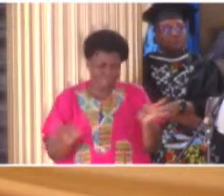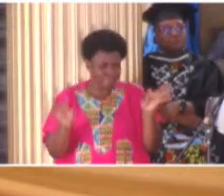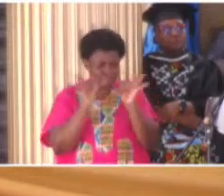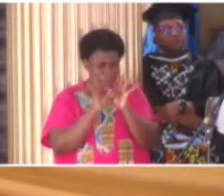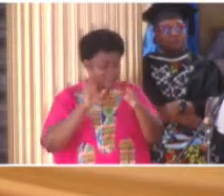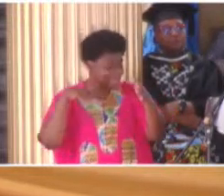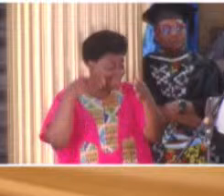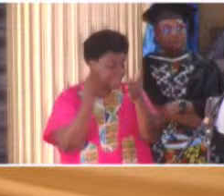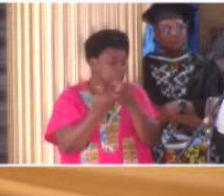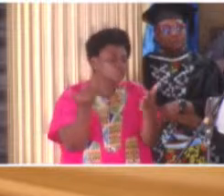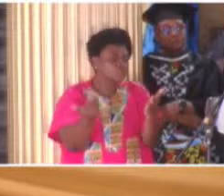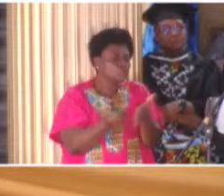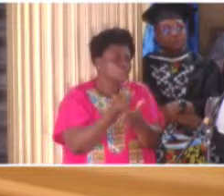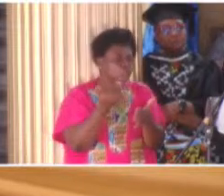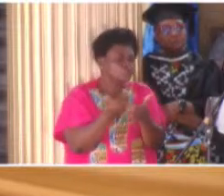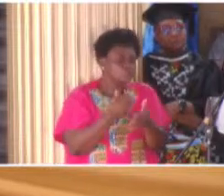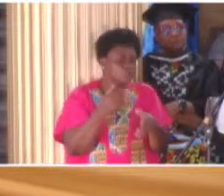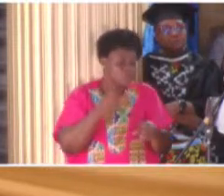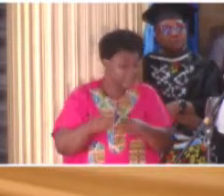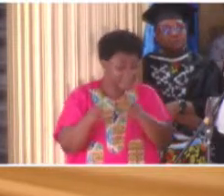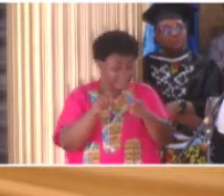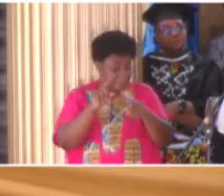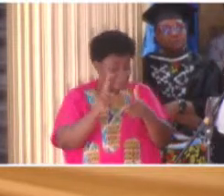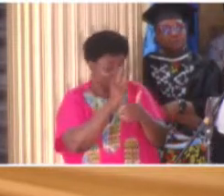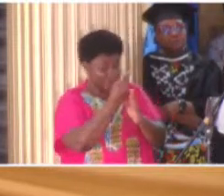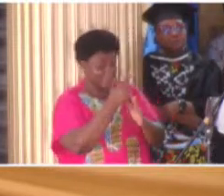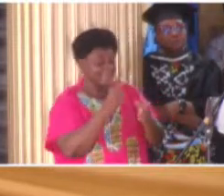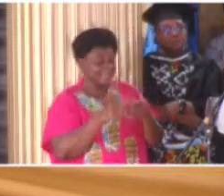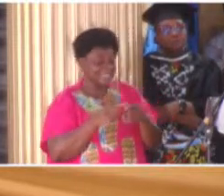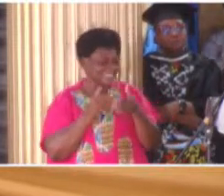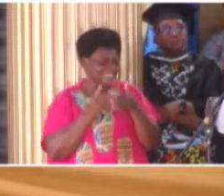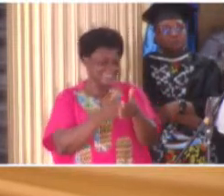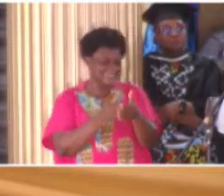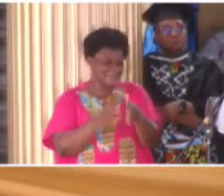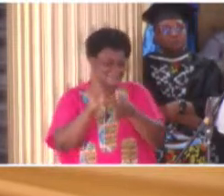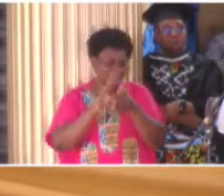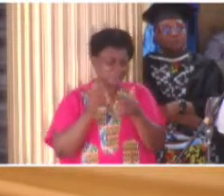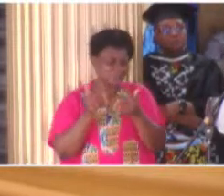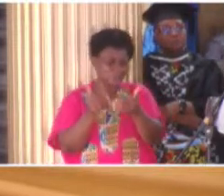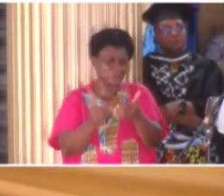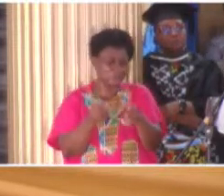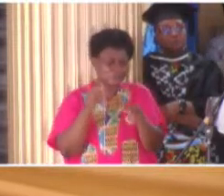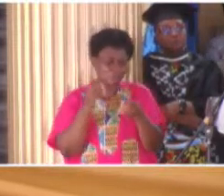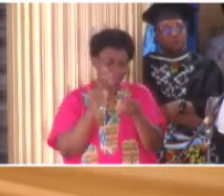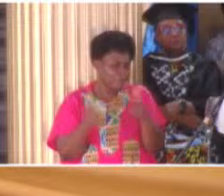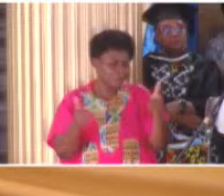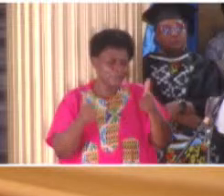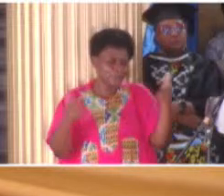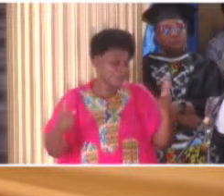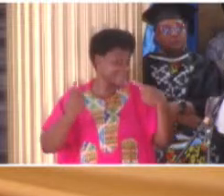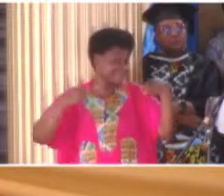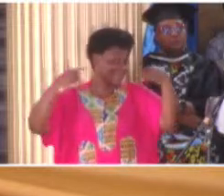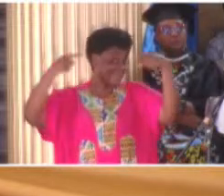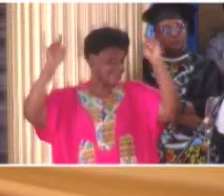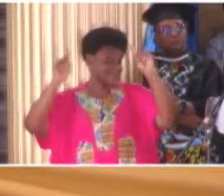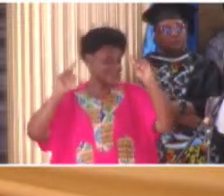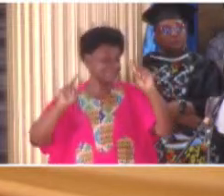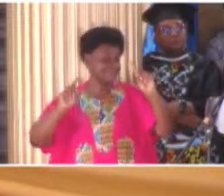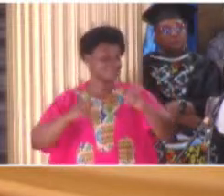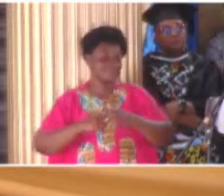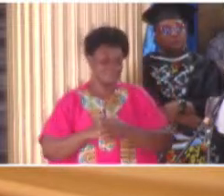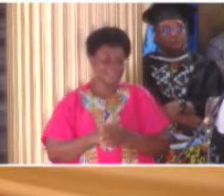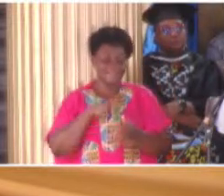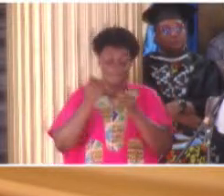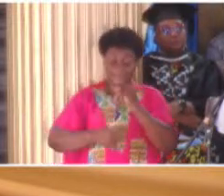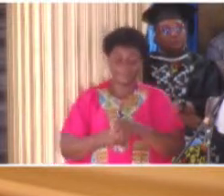achieving our renewed strategic priorities and driving the University of Ghana towards even greater success. And